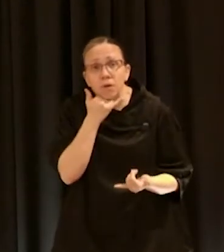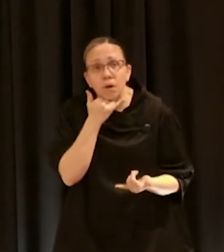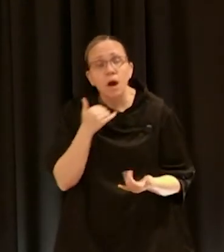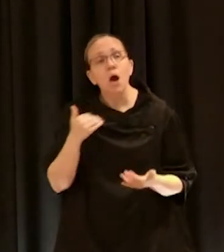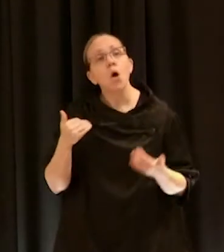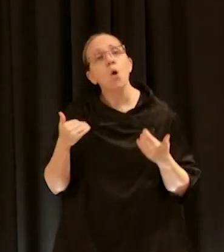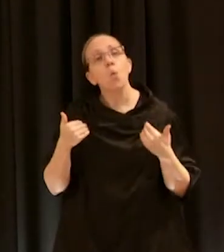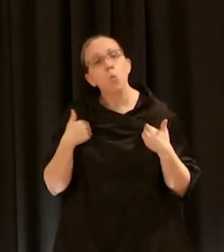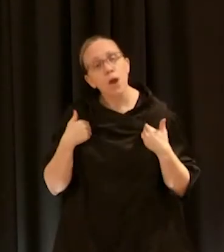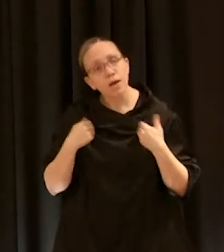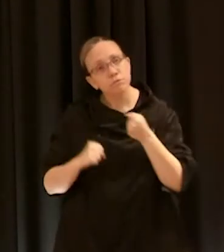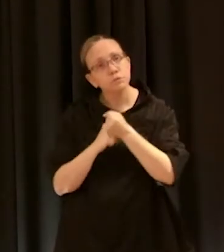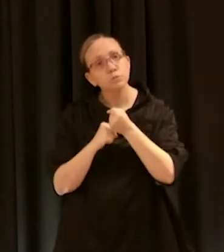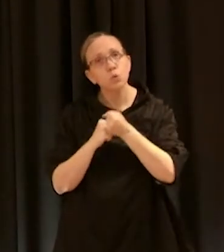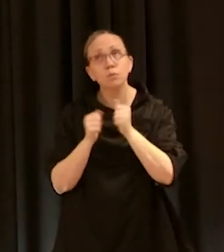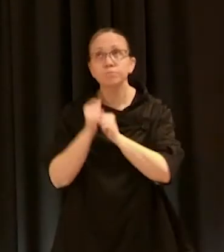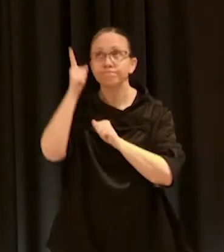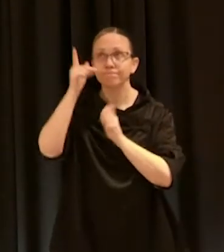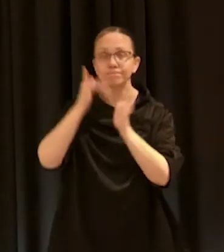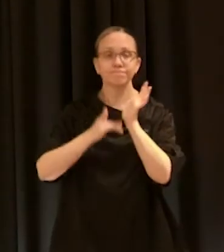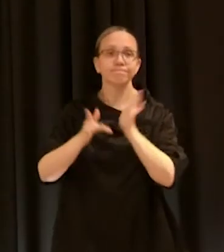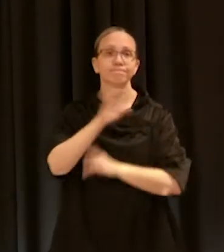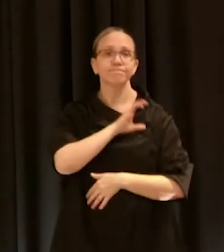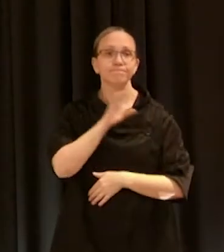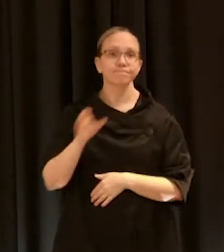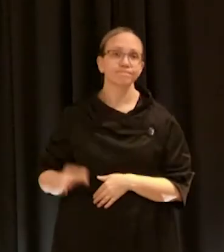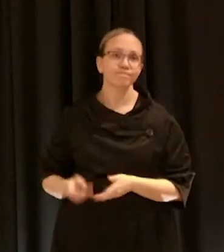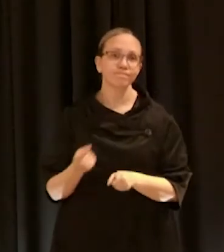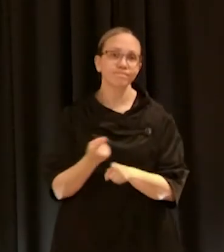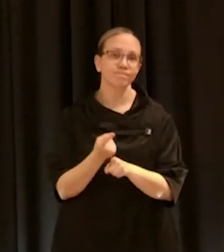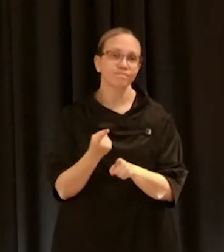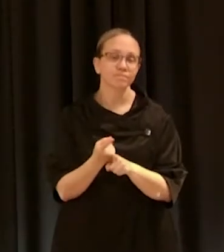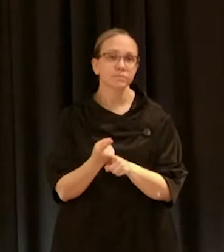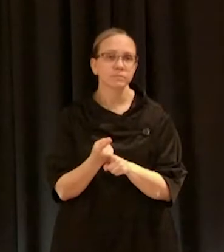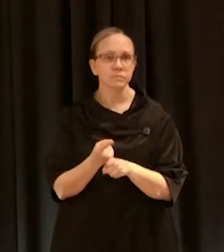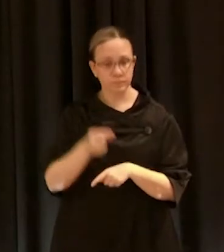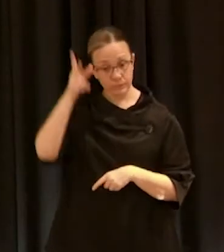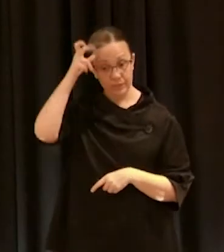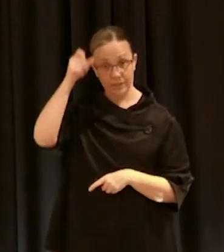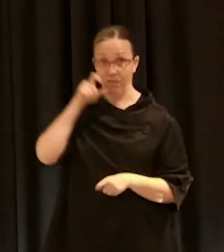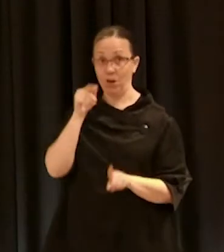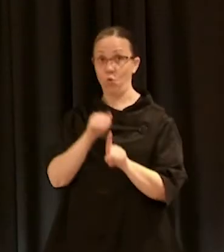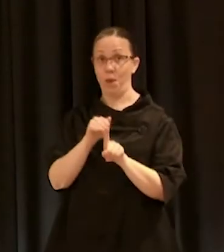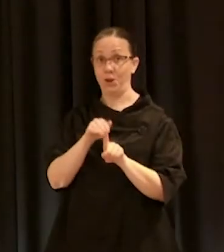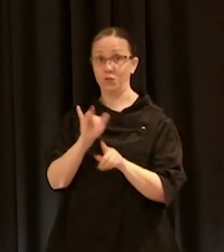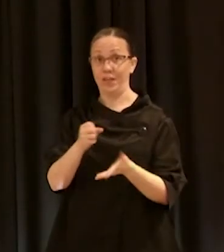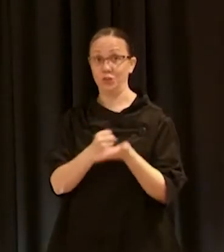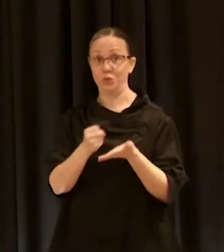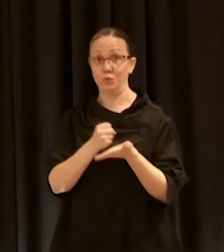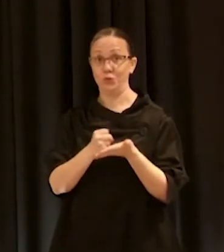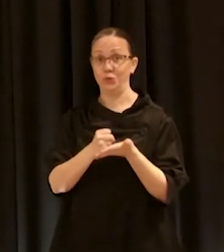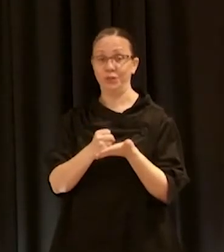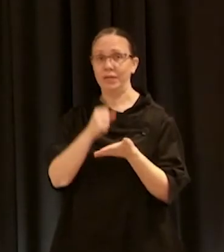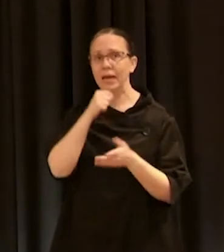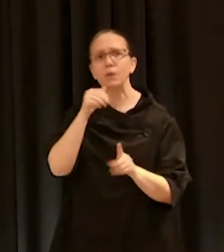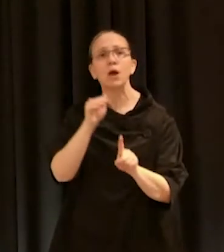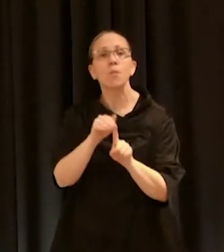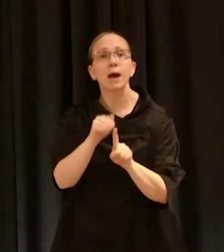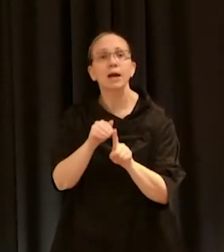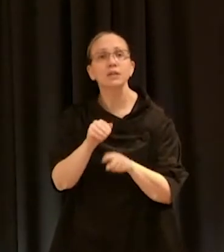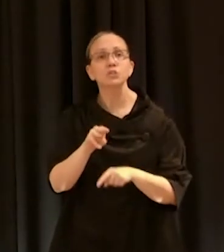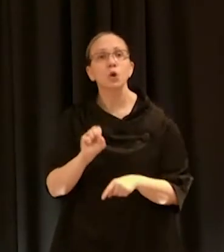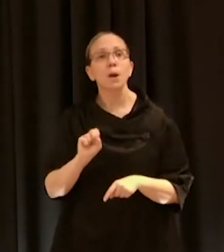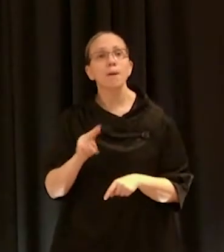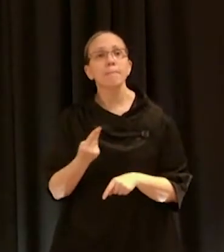an advocate with the Father, Jesus Christ the righteous. The devil's not going to remind you of that verse. He's not going to remind you of